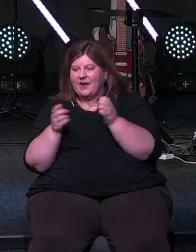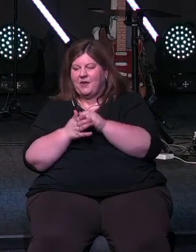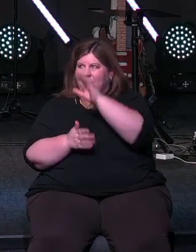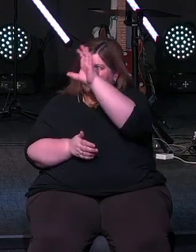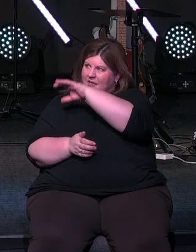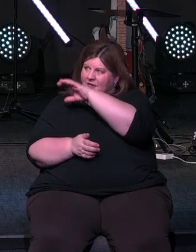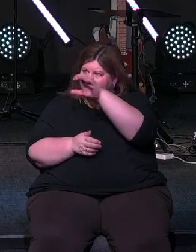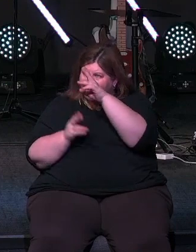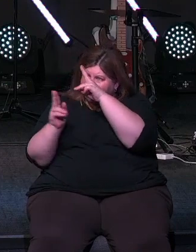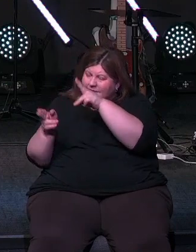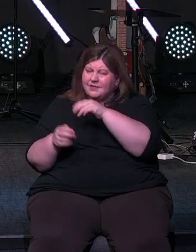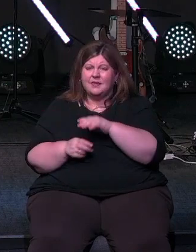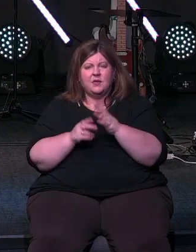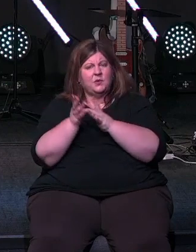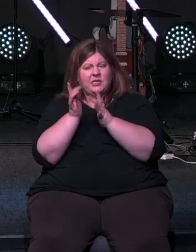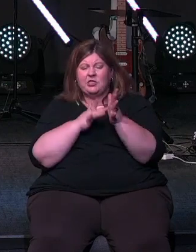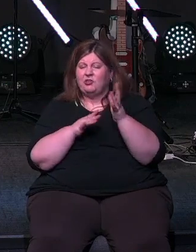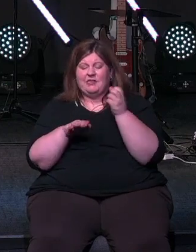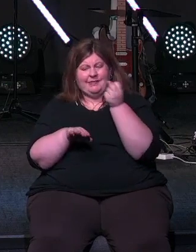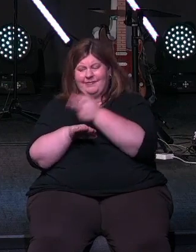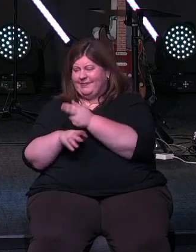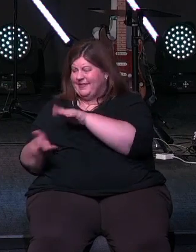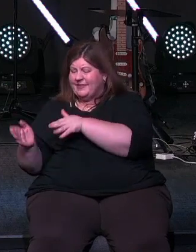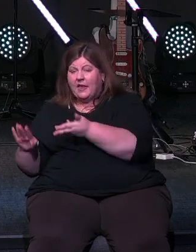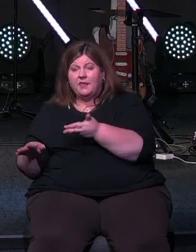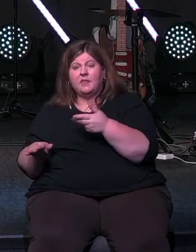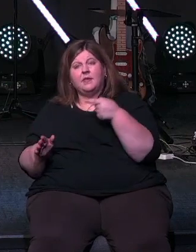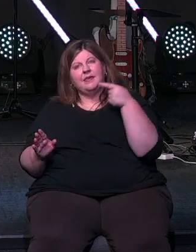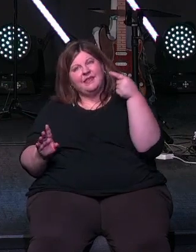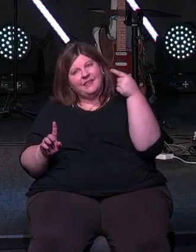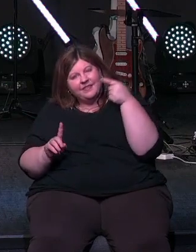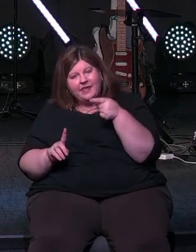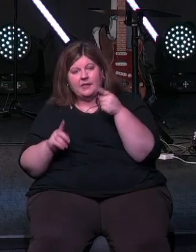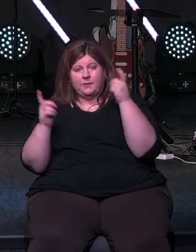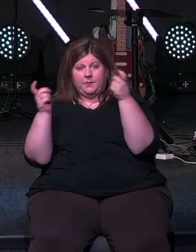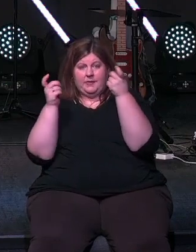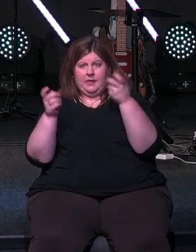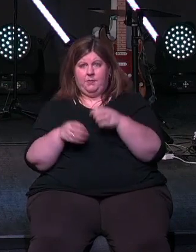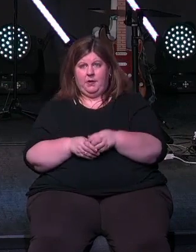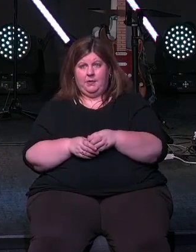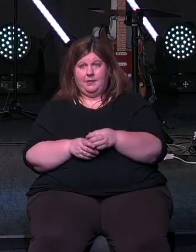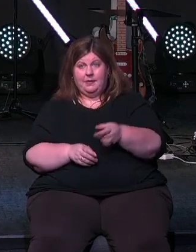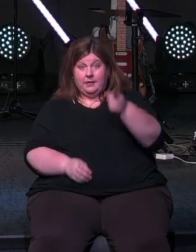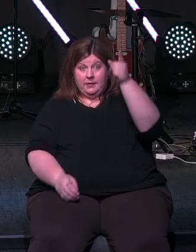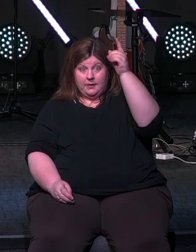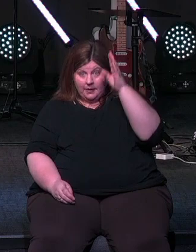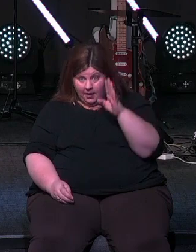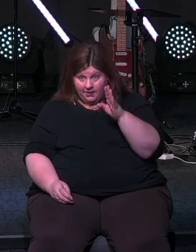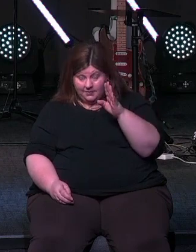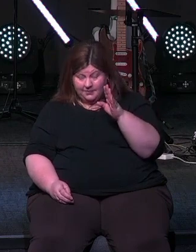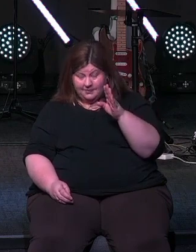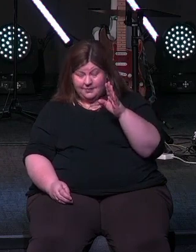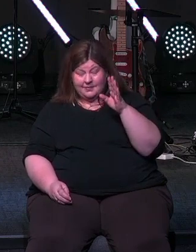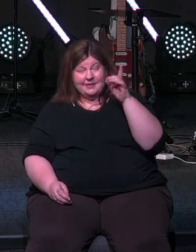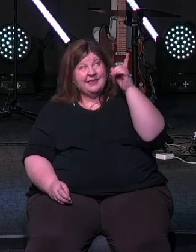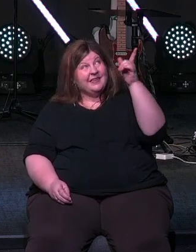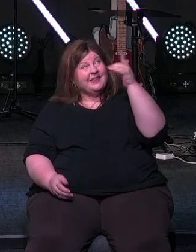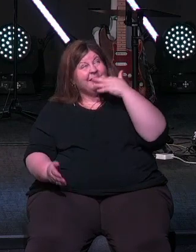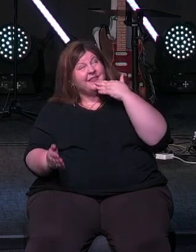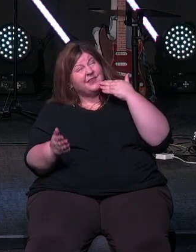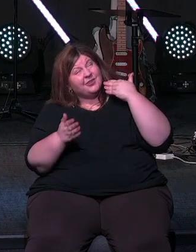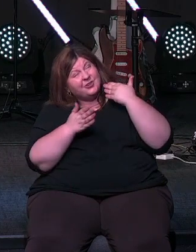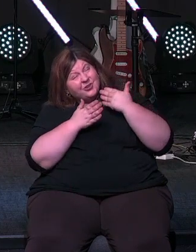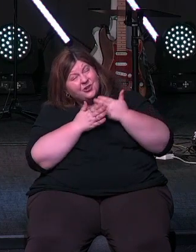cross. This is what we celebrate when Jesus defeated death. This is what we celebrate. God, in his goodness, as a